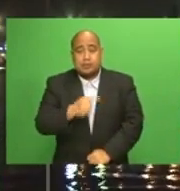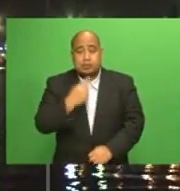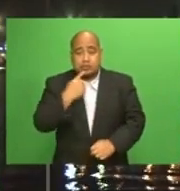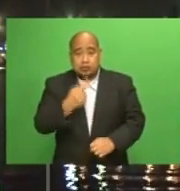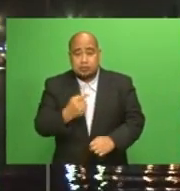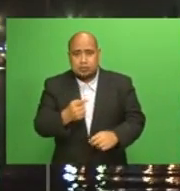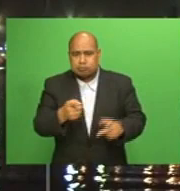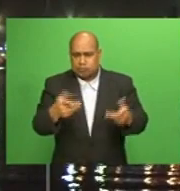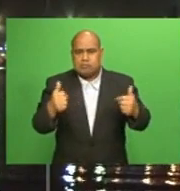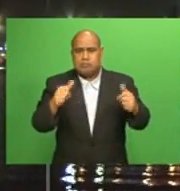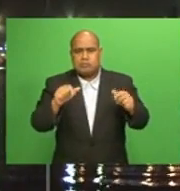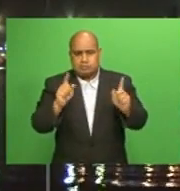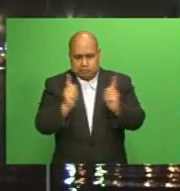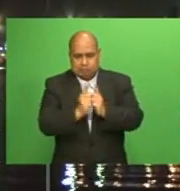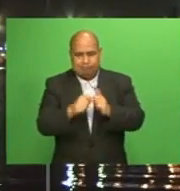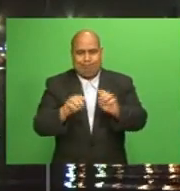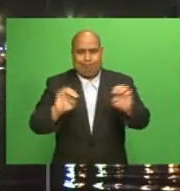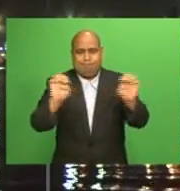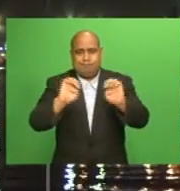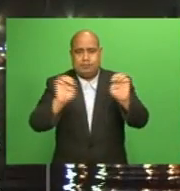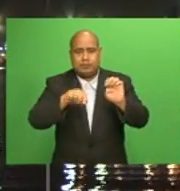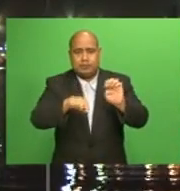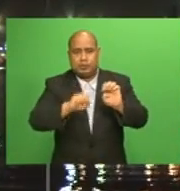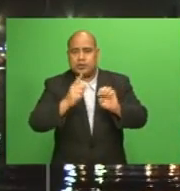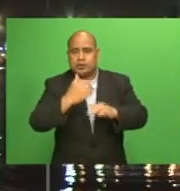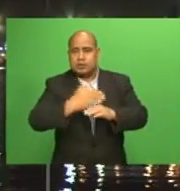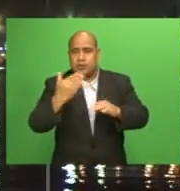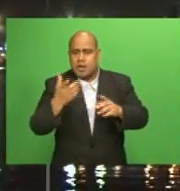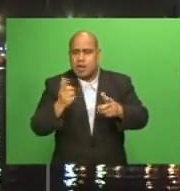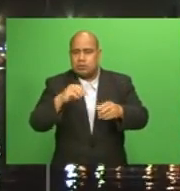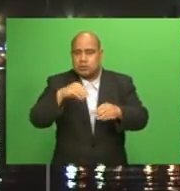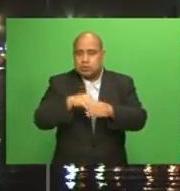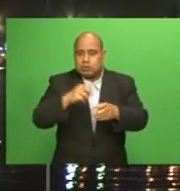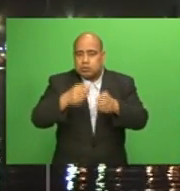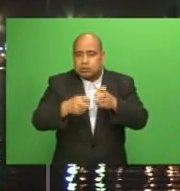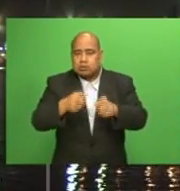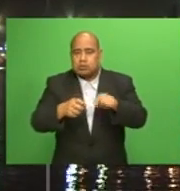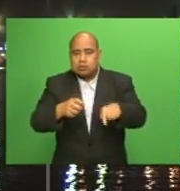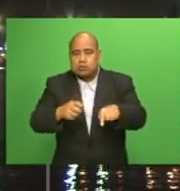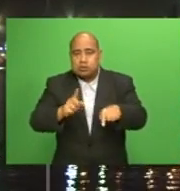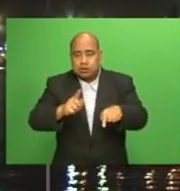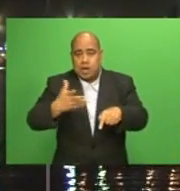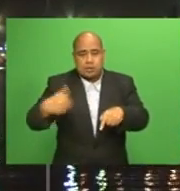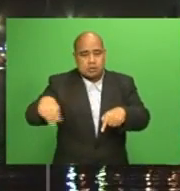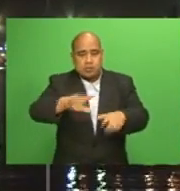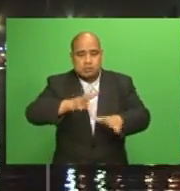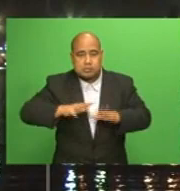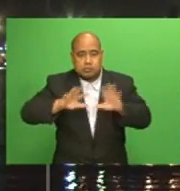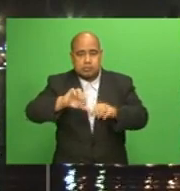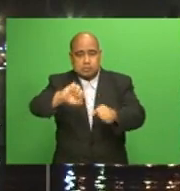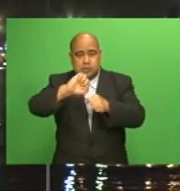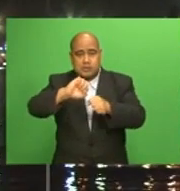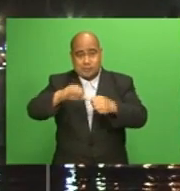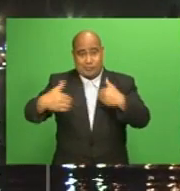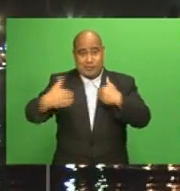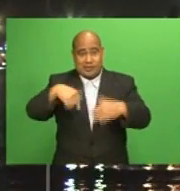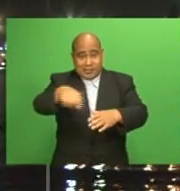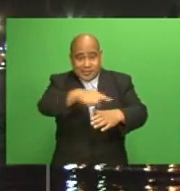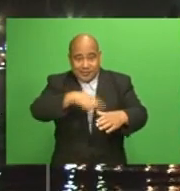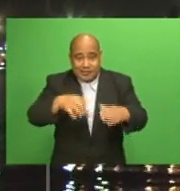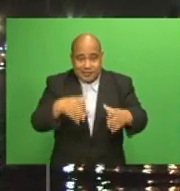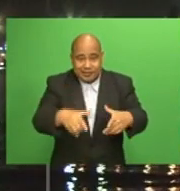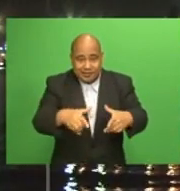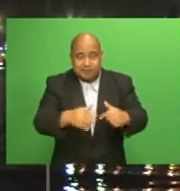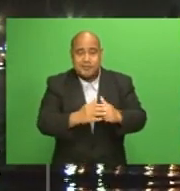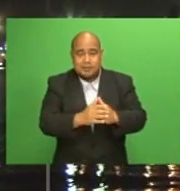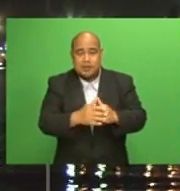Monday to deal with certain issues that got out of hand. He adds protests at the Lauvala campus were caused by the leak of internal